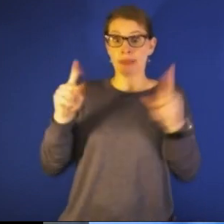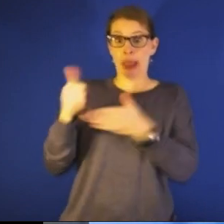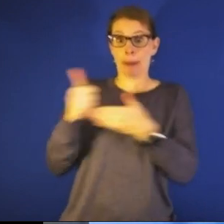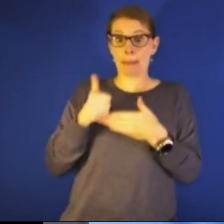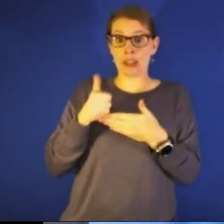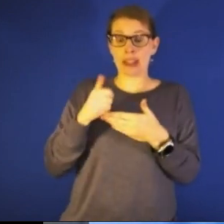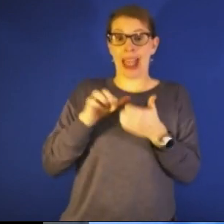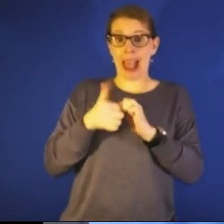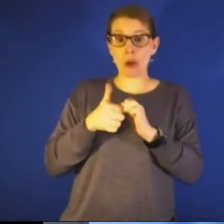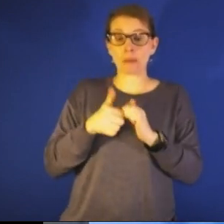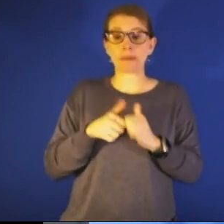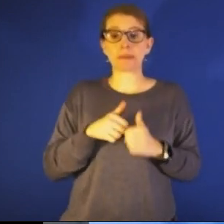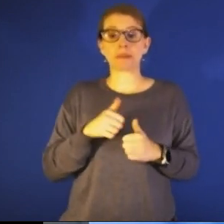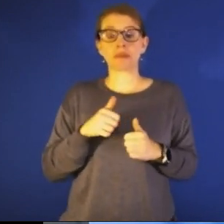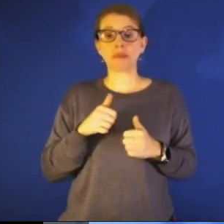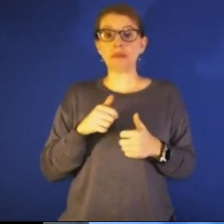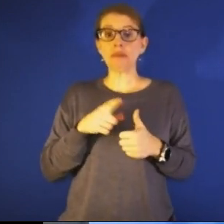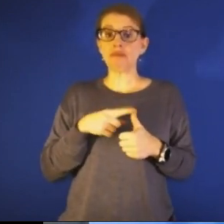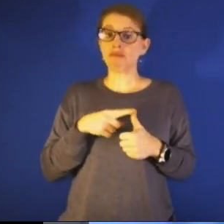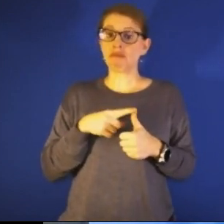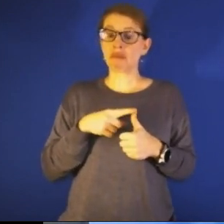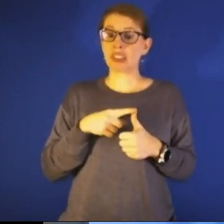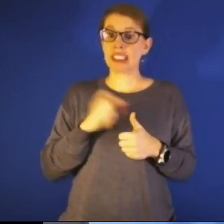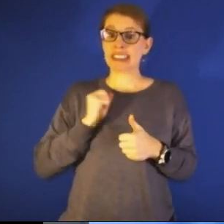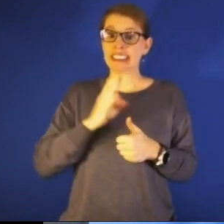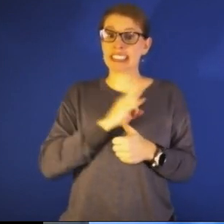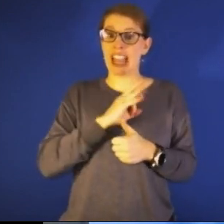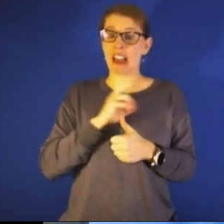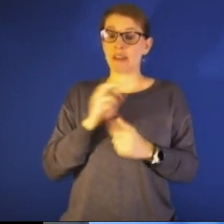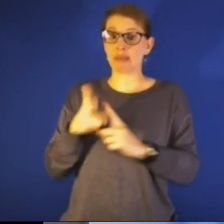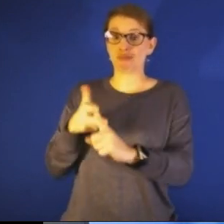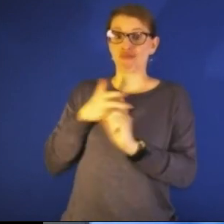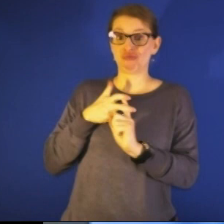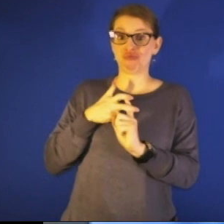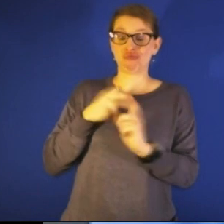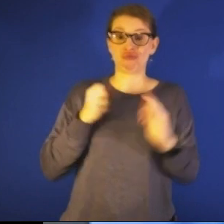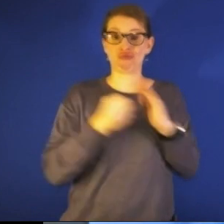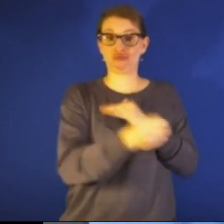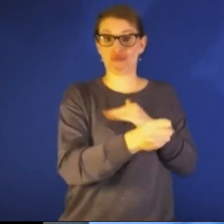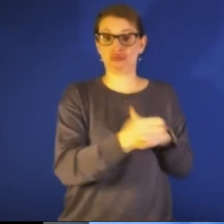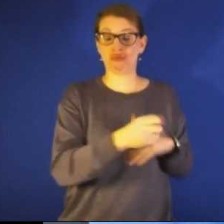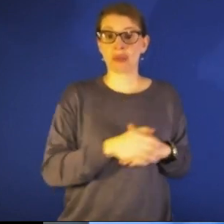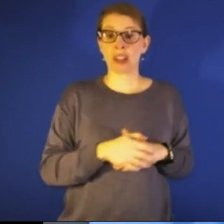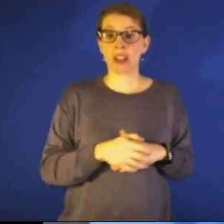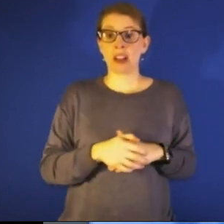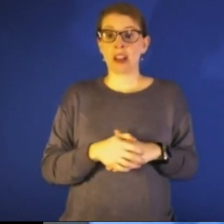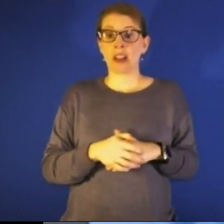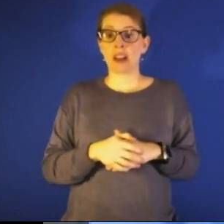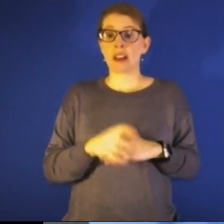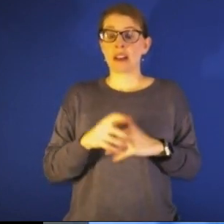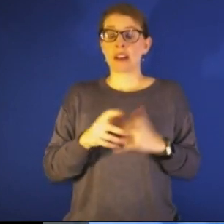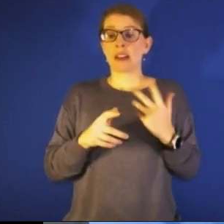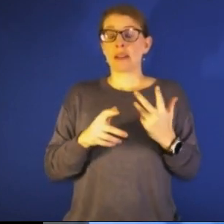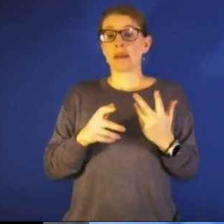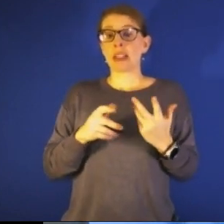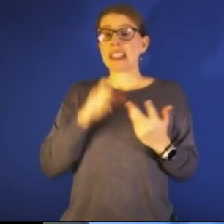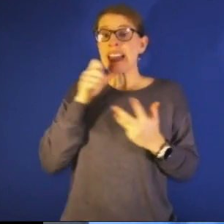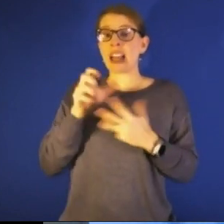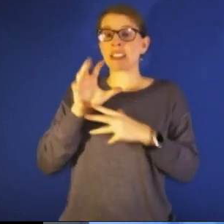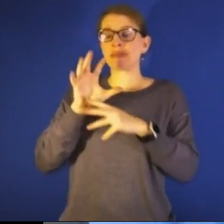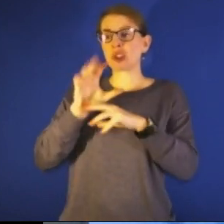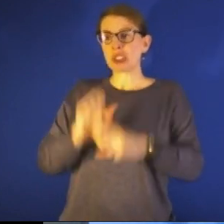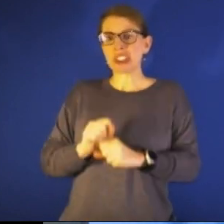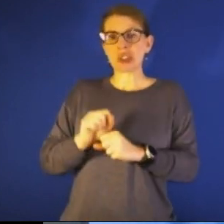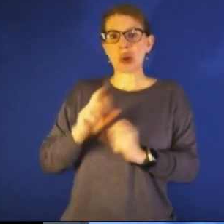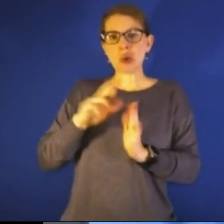one, what we mentioned earlier, is perhaps use staff that are not in the traditional roles that we would normally have, and